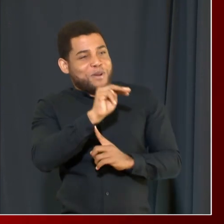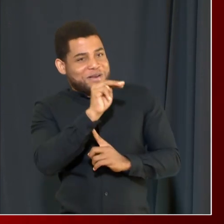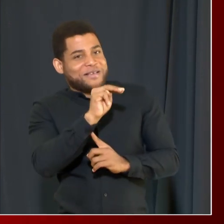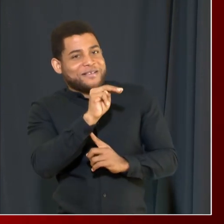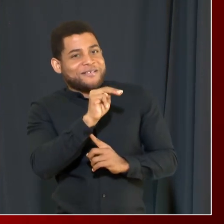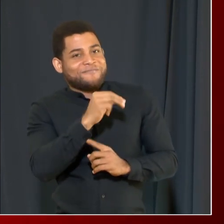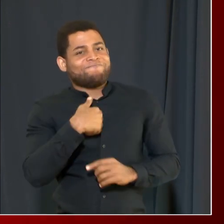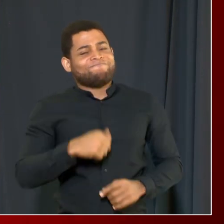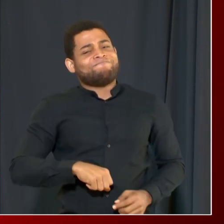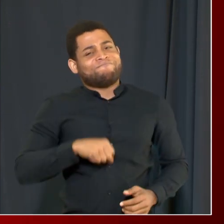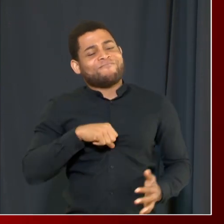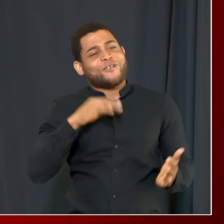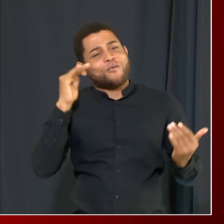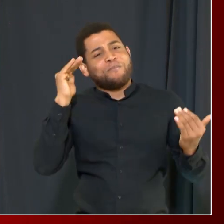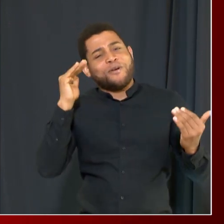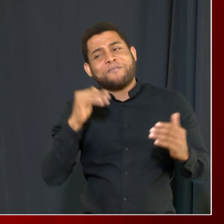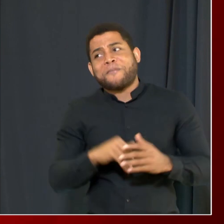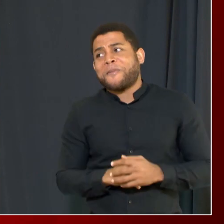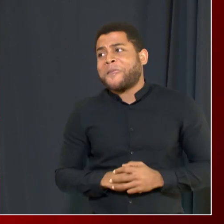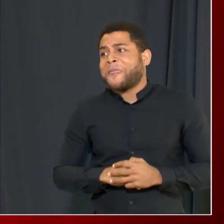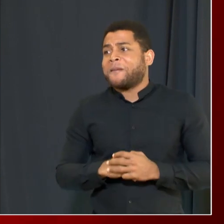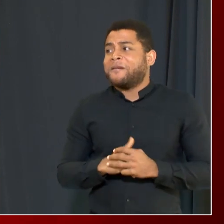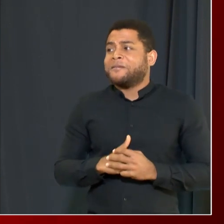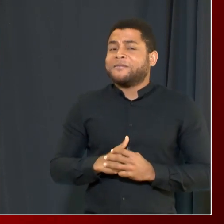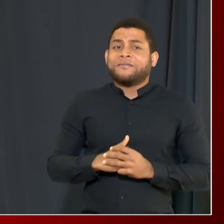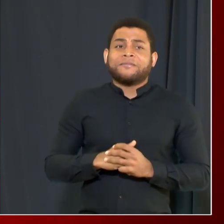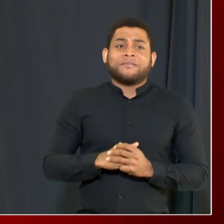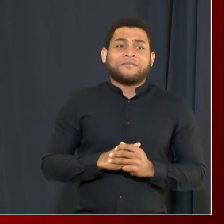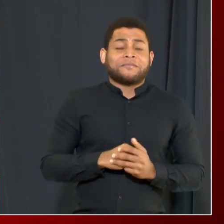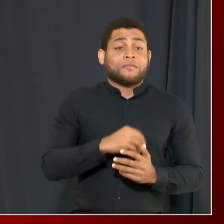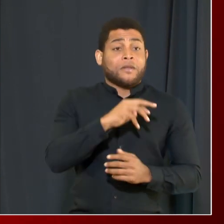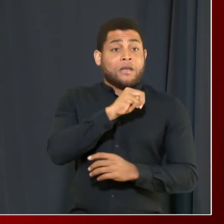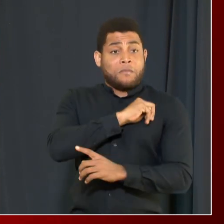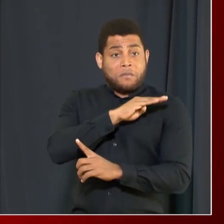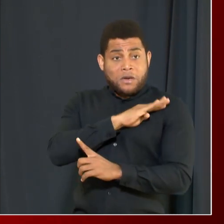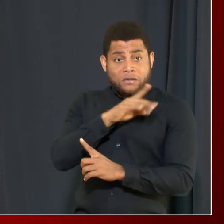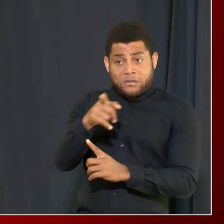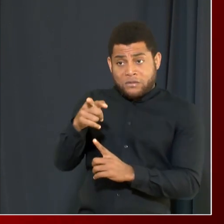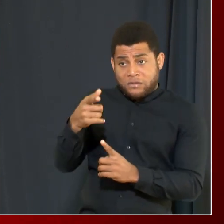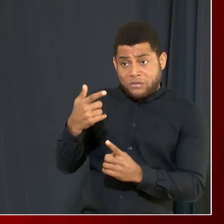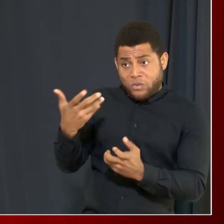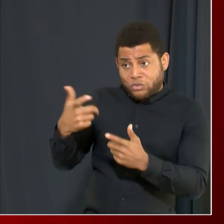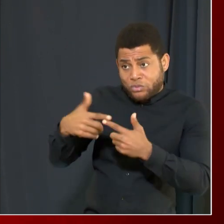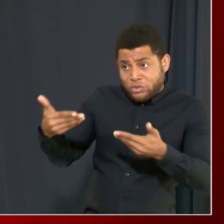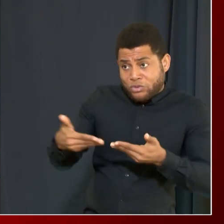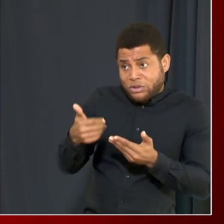A couple more for the, yes, sir. Could you just introduce yourself? Yes.